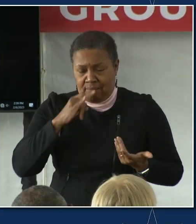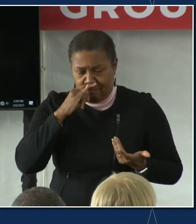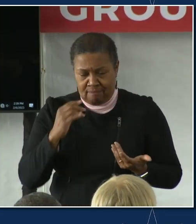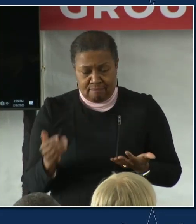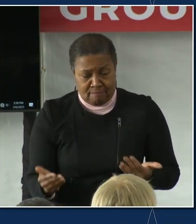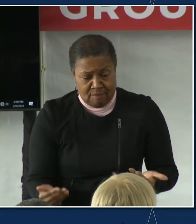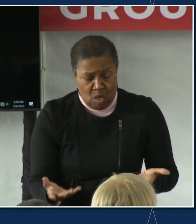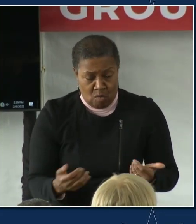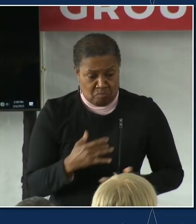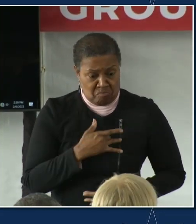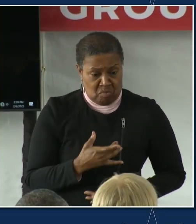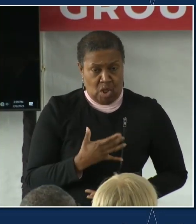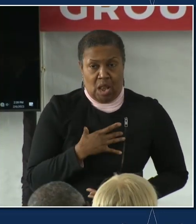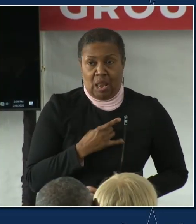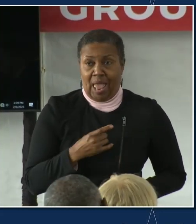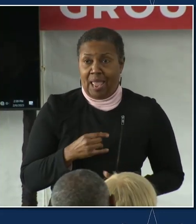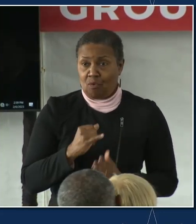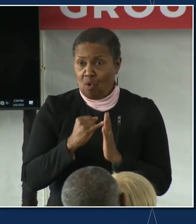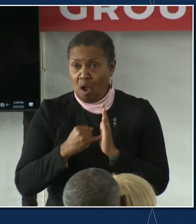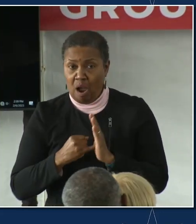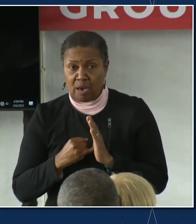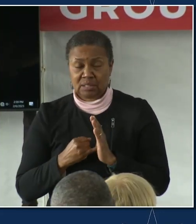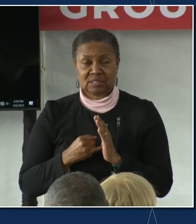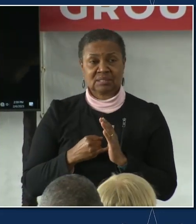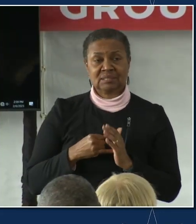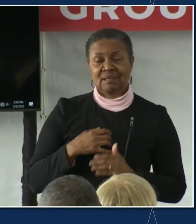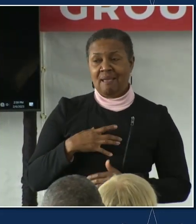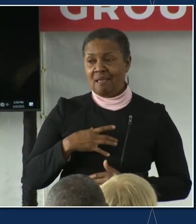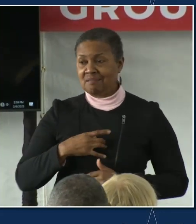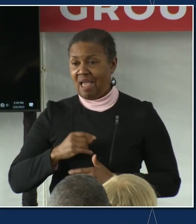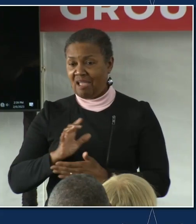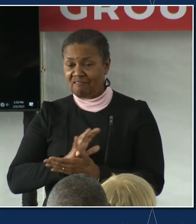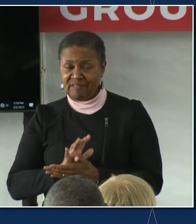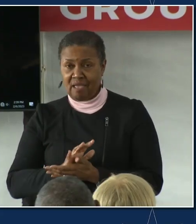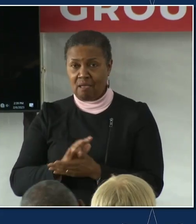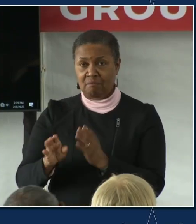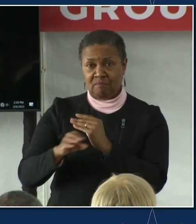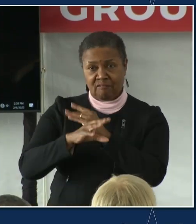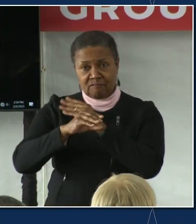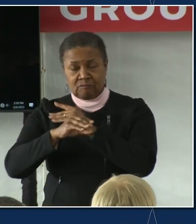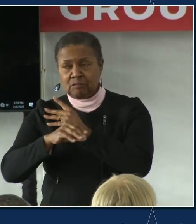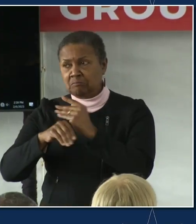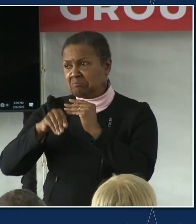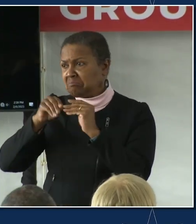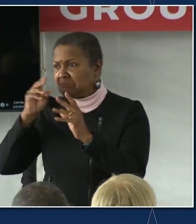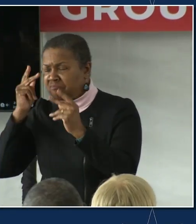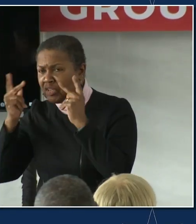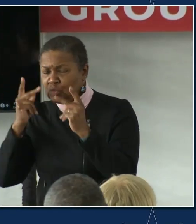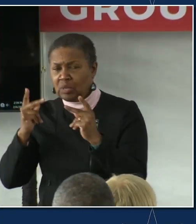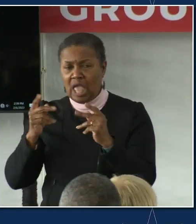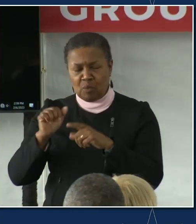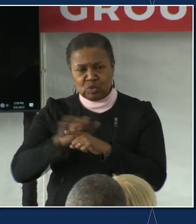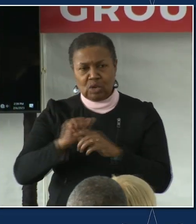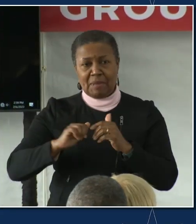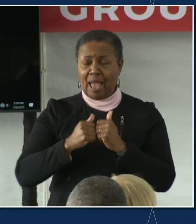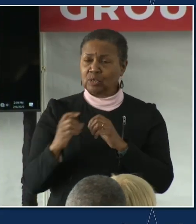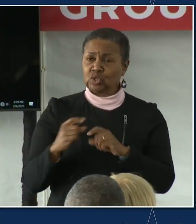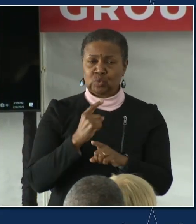arts, so predisposed to film and video and visual activities, and we're gonna train them how to do